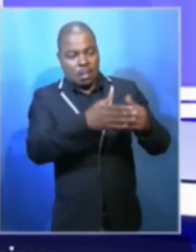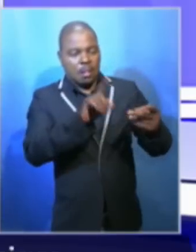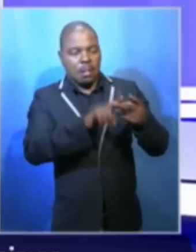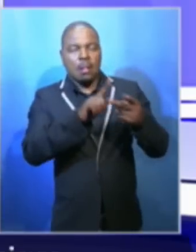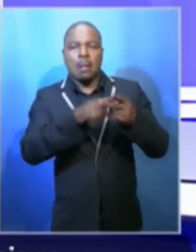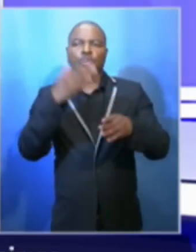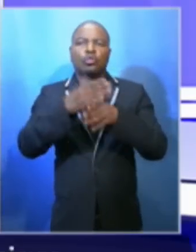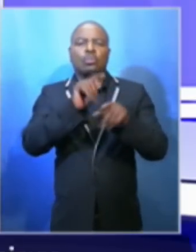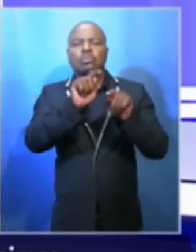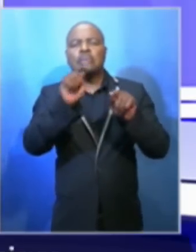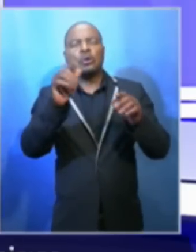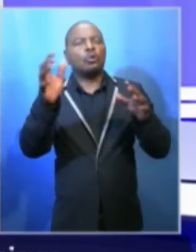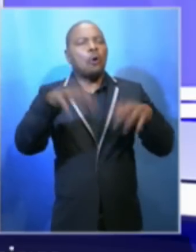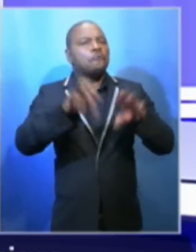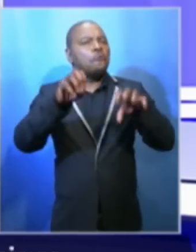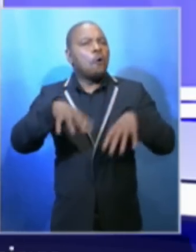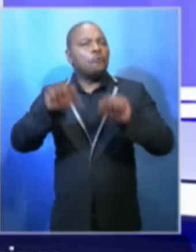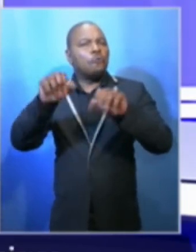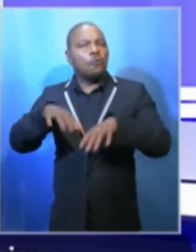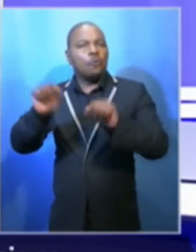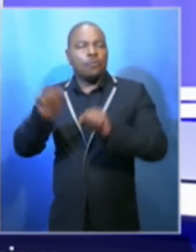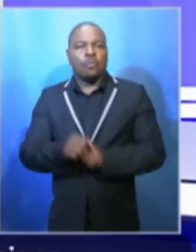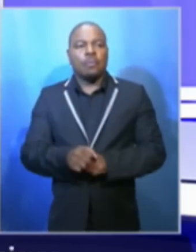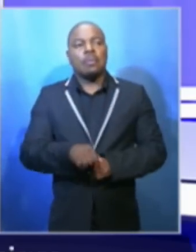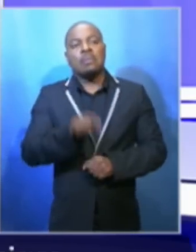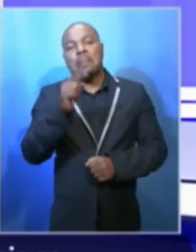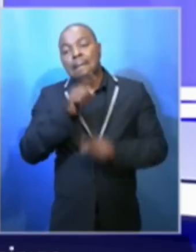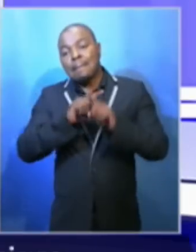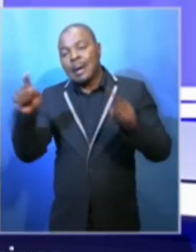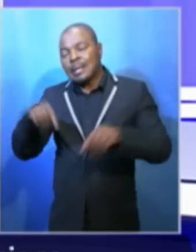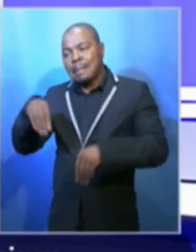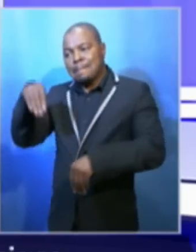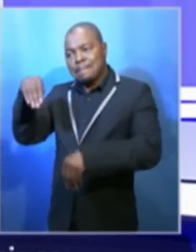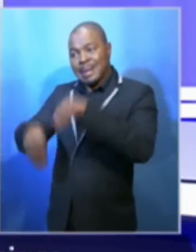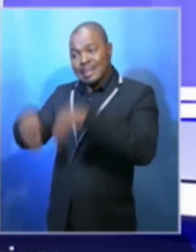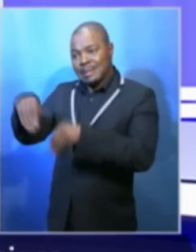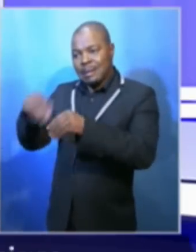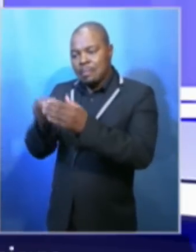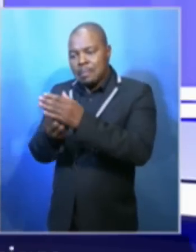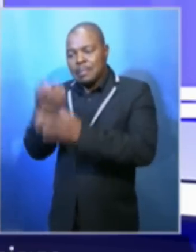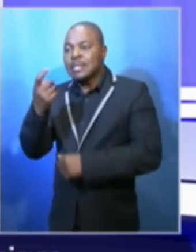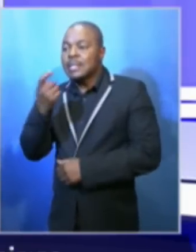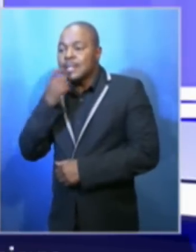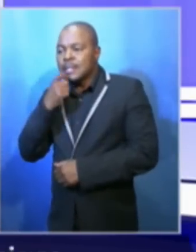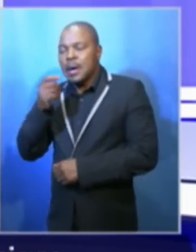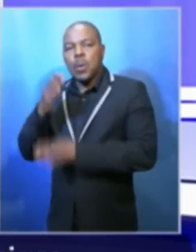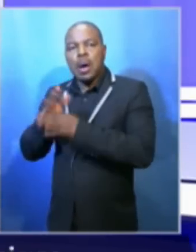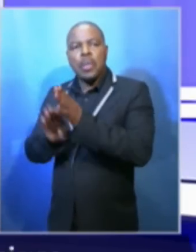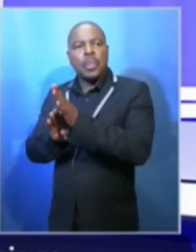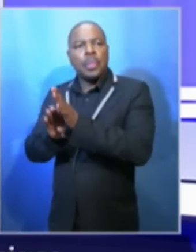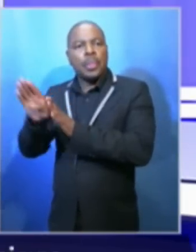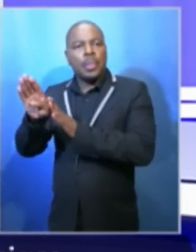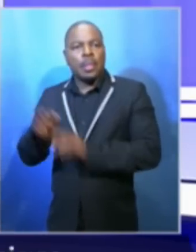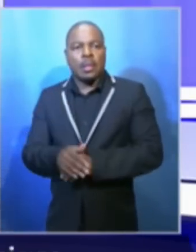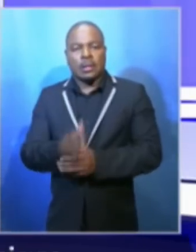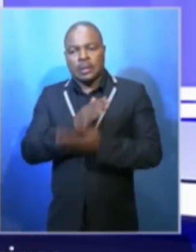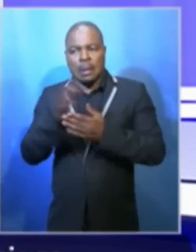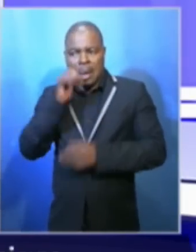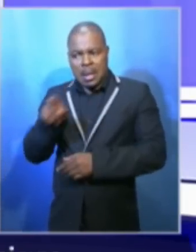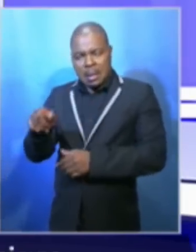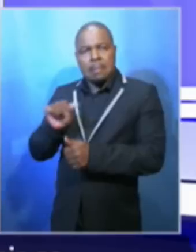jwa diminerale tse di fetlhang tshipi bo a tokafala mme batlhagisi ba re bona le bokgoni. Ba ikuela go puso go